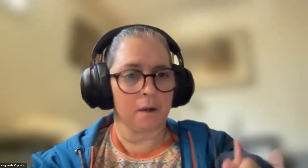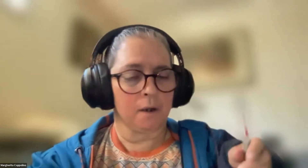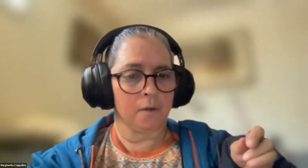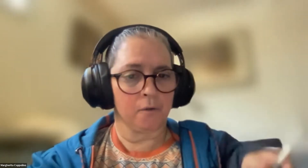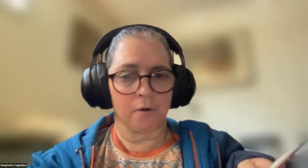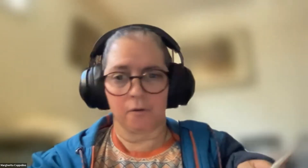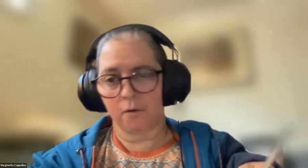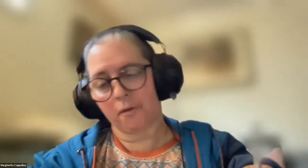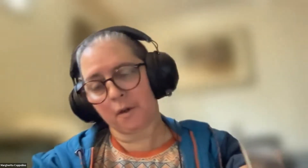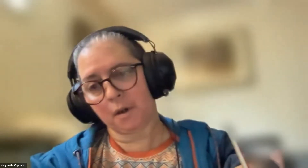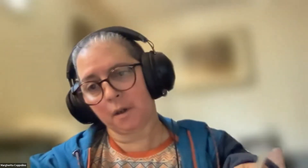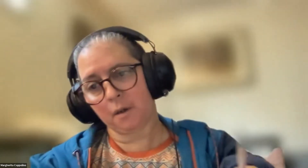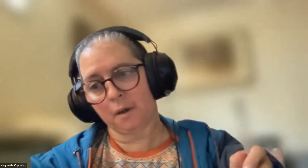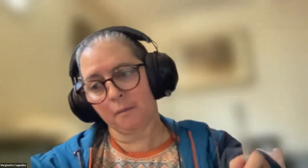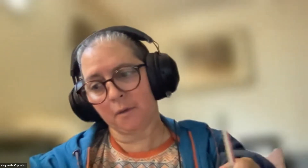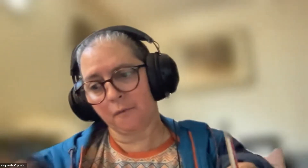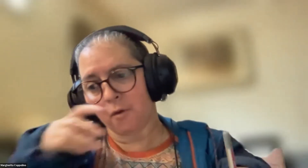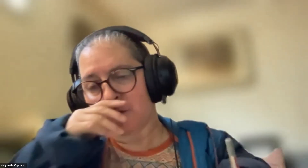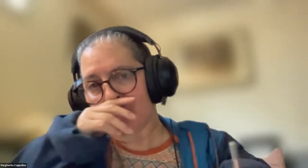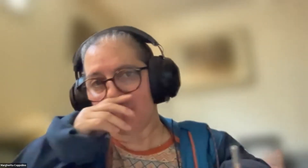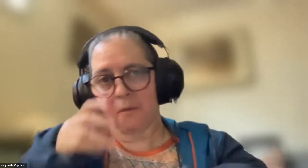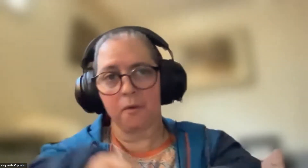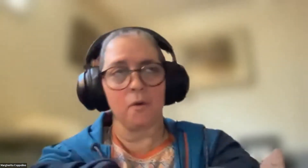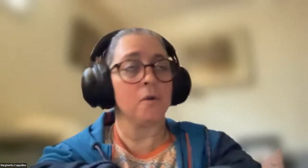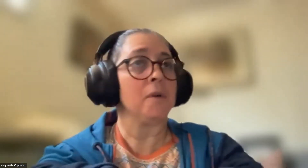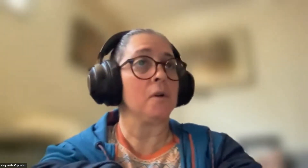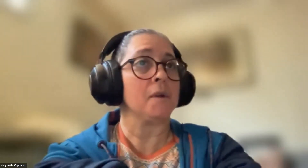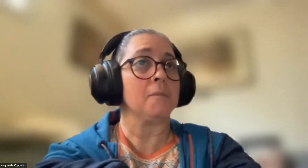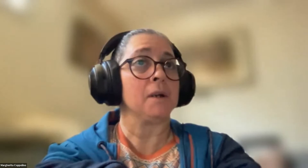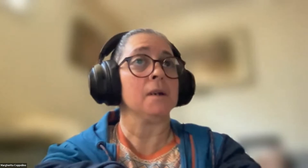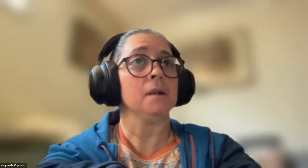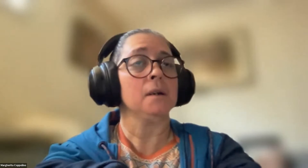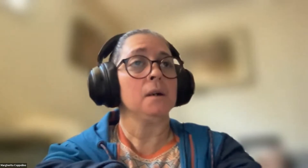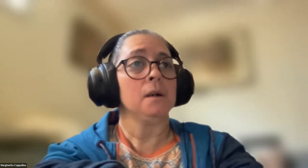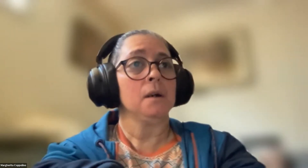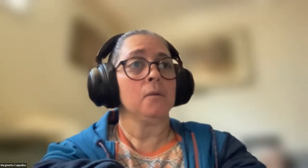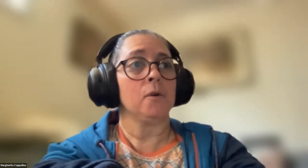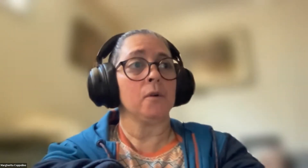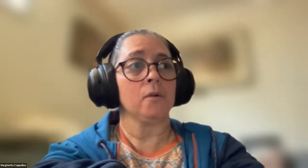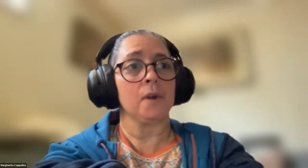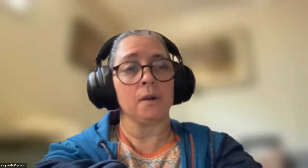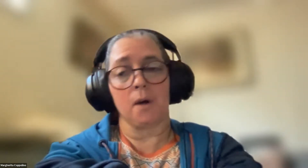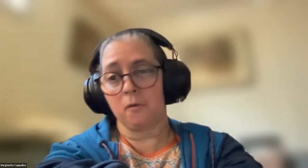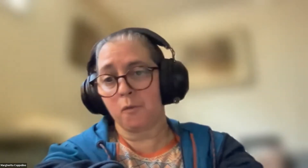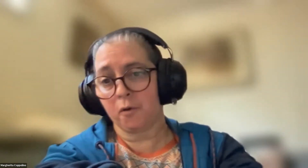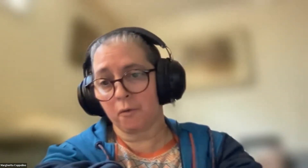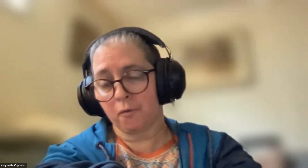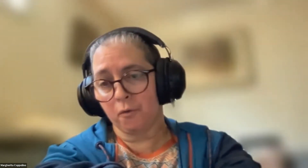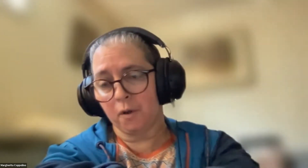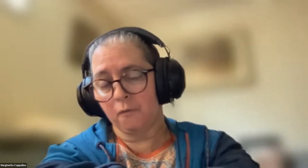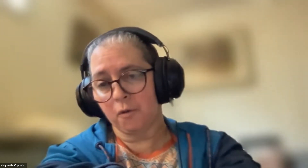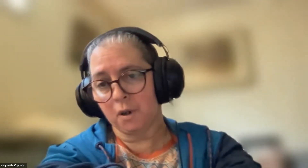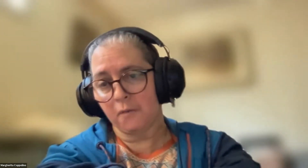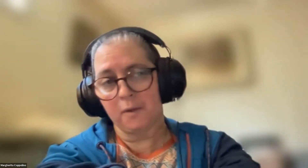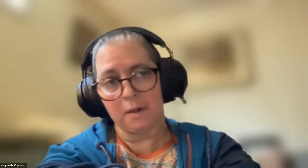chat, I do want to say, as a follow-on from the opening comment I made, was that I reported to